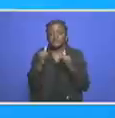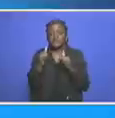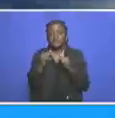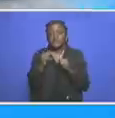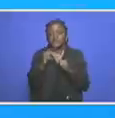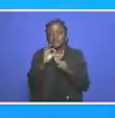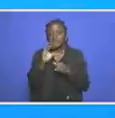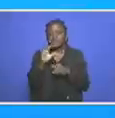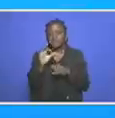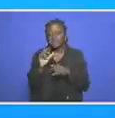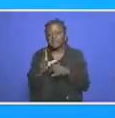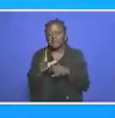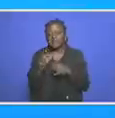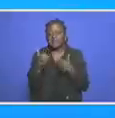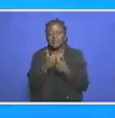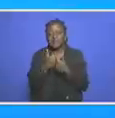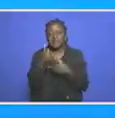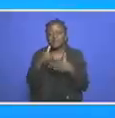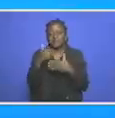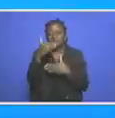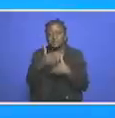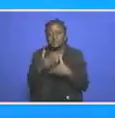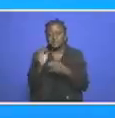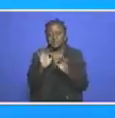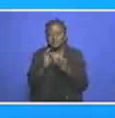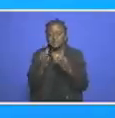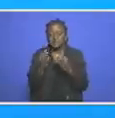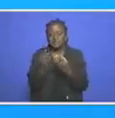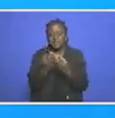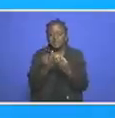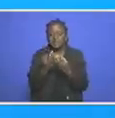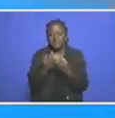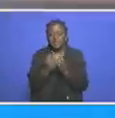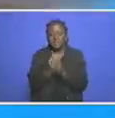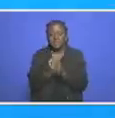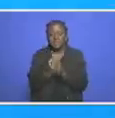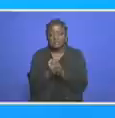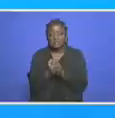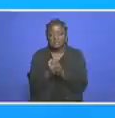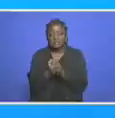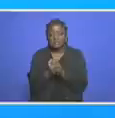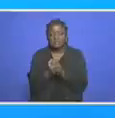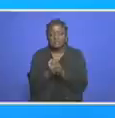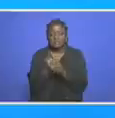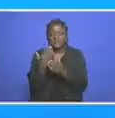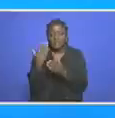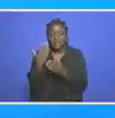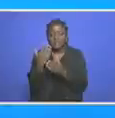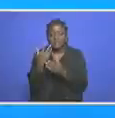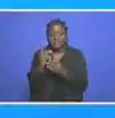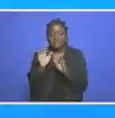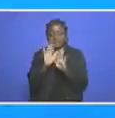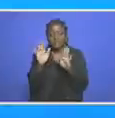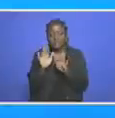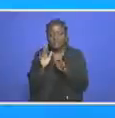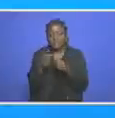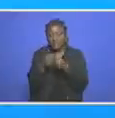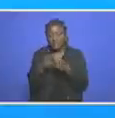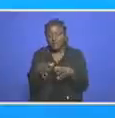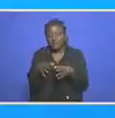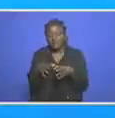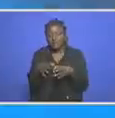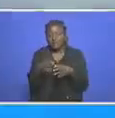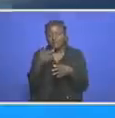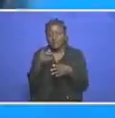for the first time. Though he was targeted just once with no receptions in last Sunday's 27-24 loss to the Los Angeles Rams, Strawn